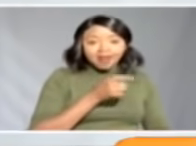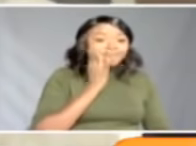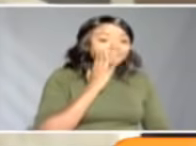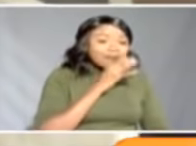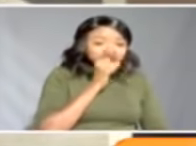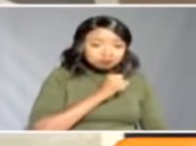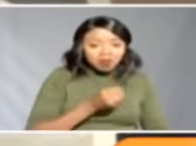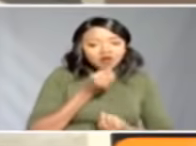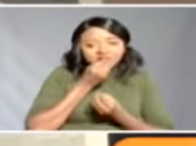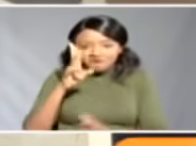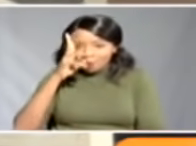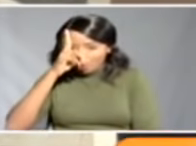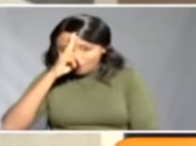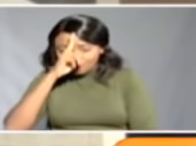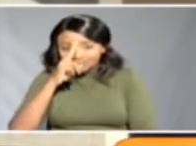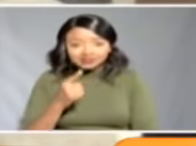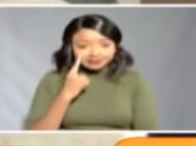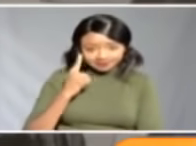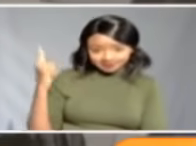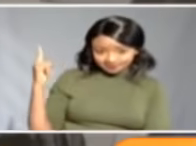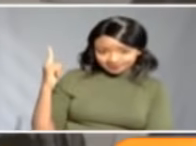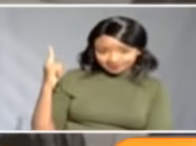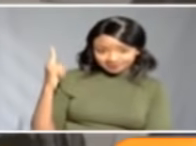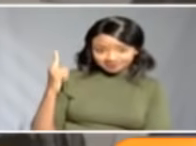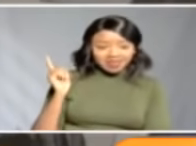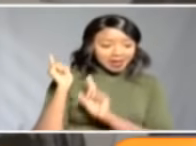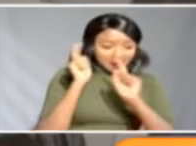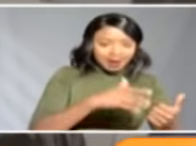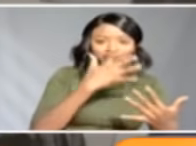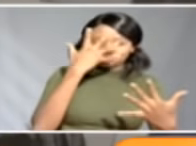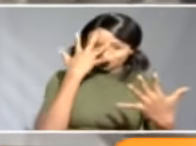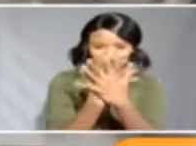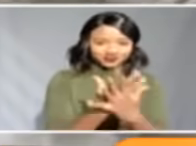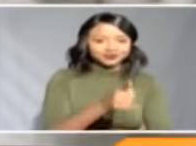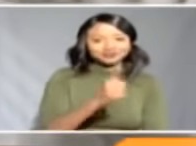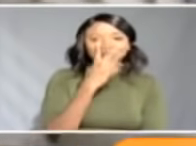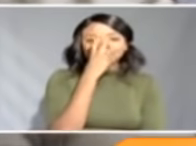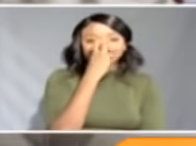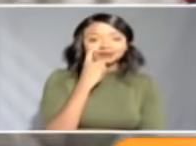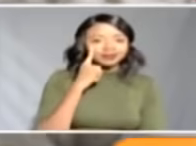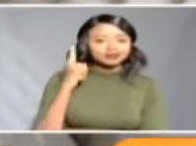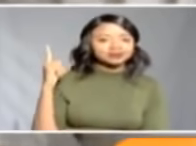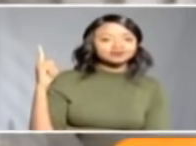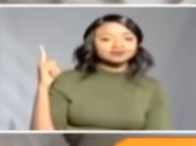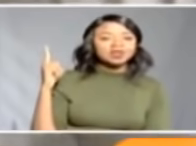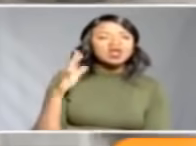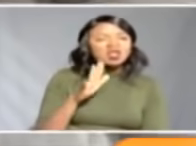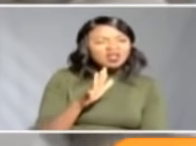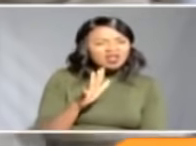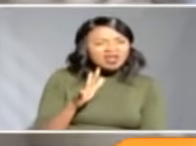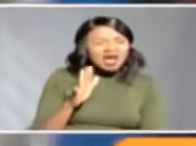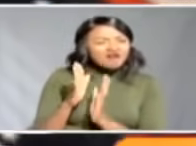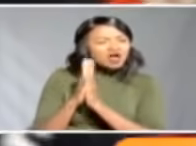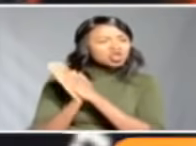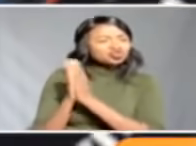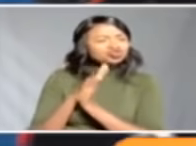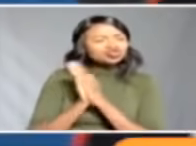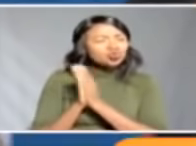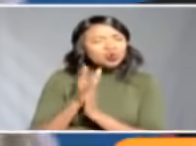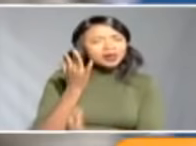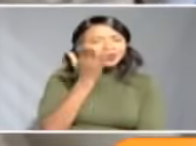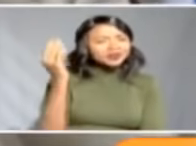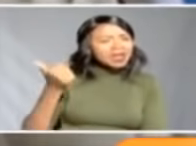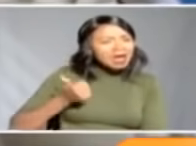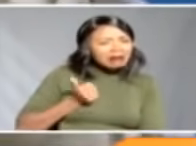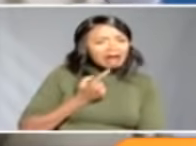and that's why the police are here today to arrest the suspect. Ni madai kwamba kuna watoto wanasema